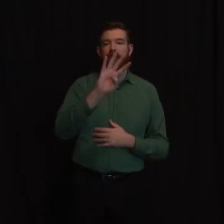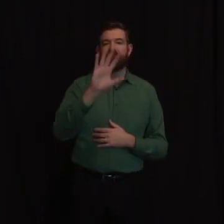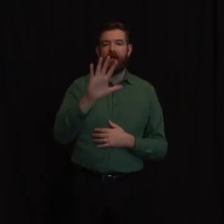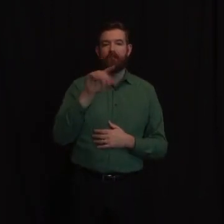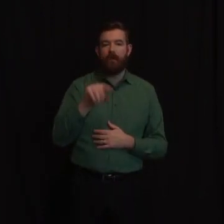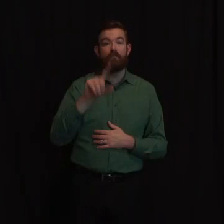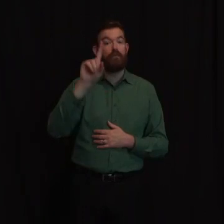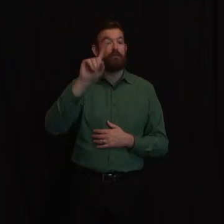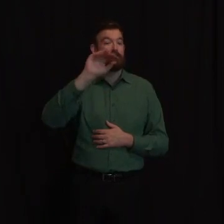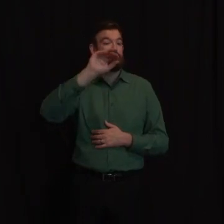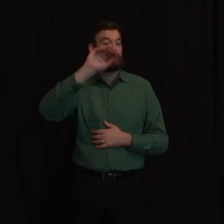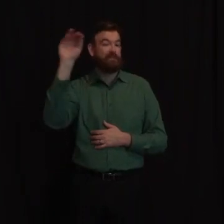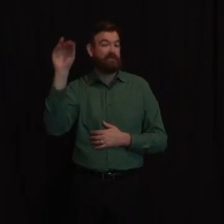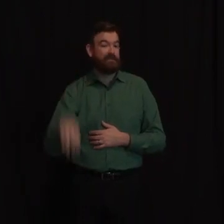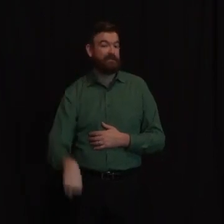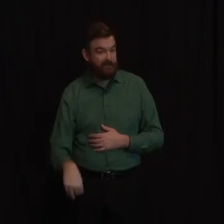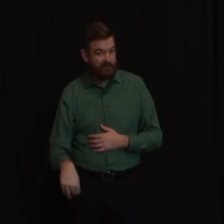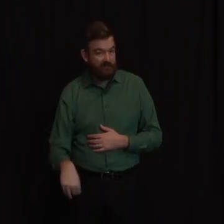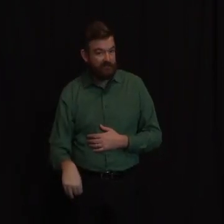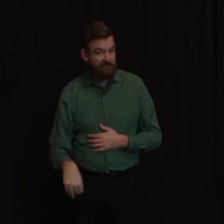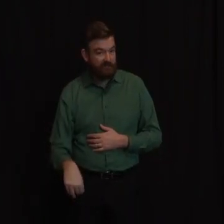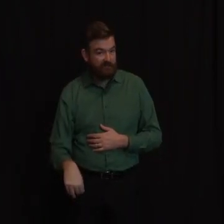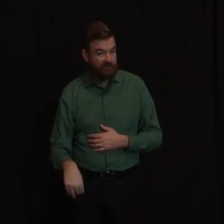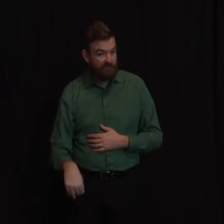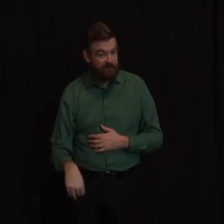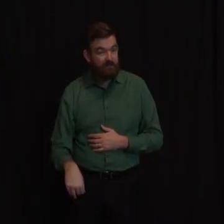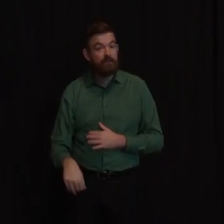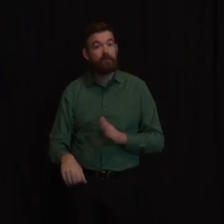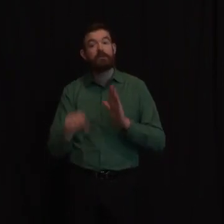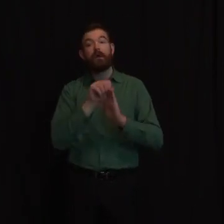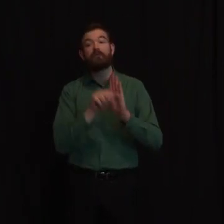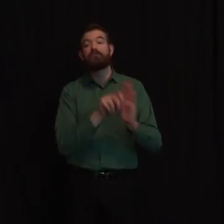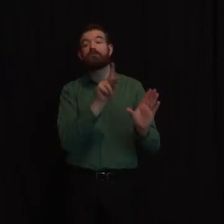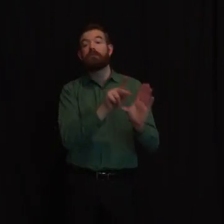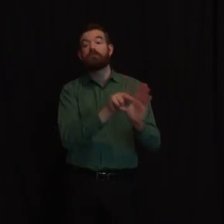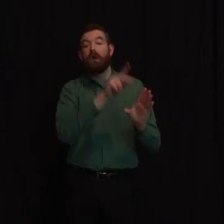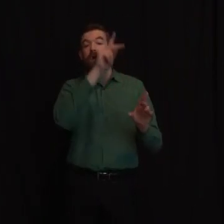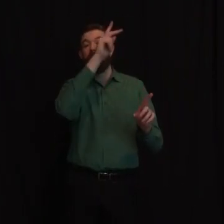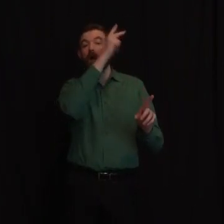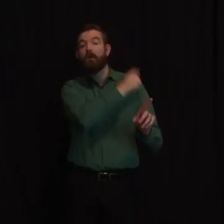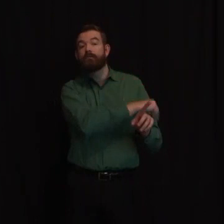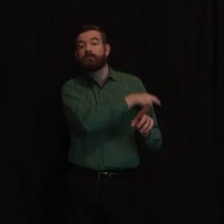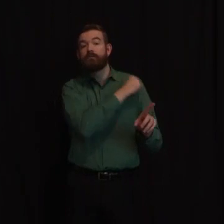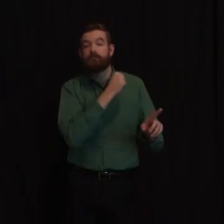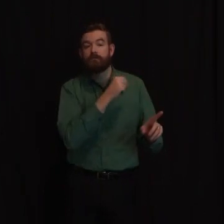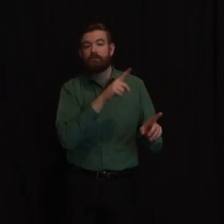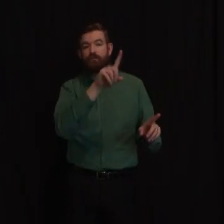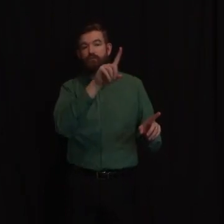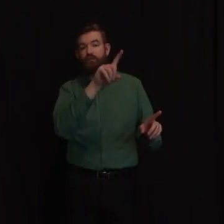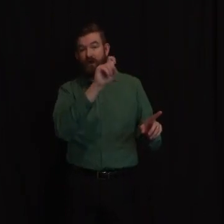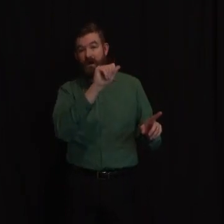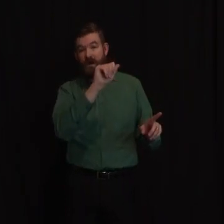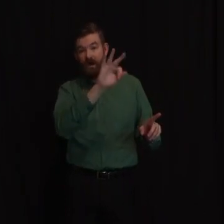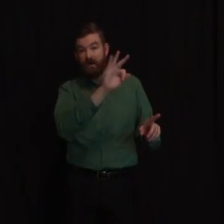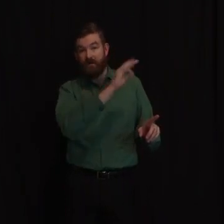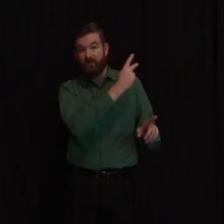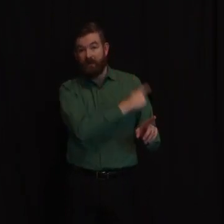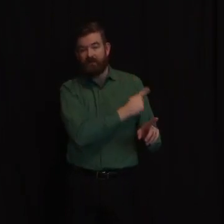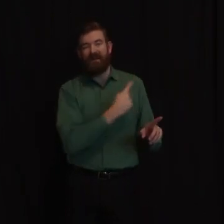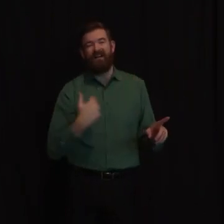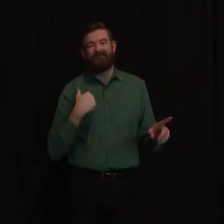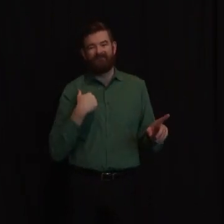45.14%. Our state psychiatric hospitals are reporting 119 patients testing positive, and as I